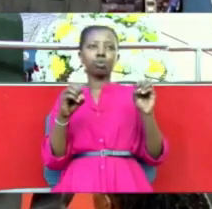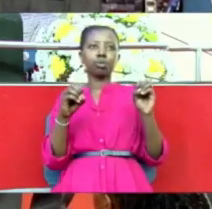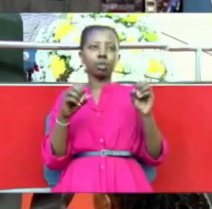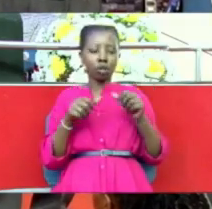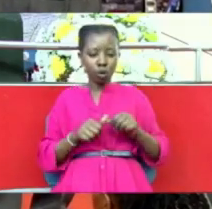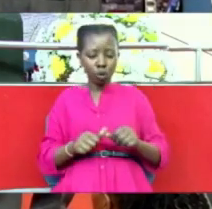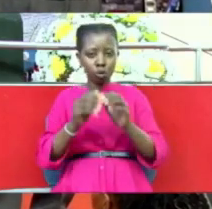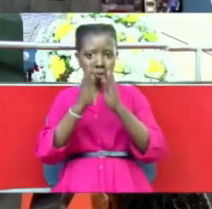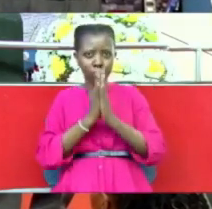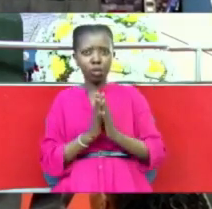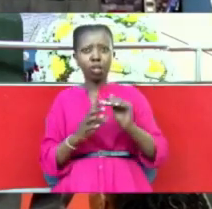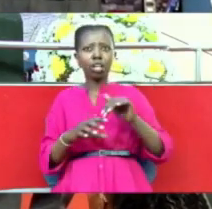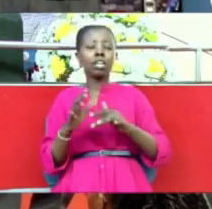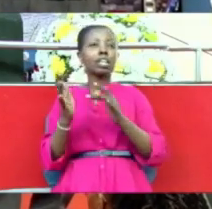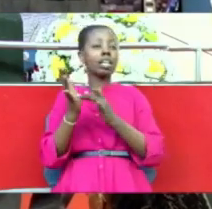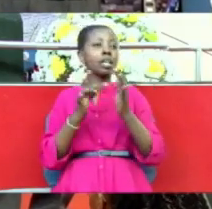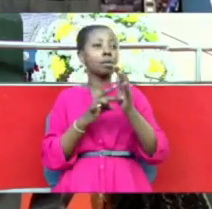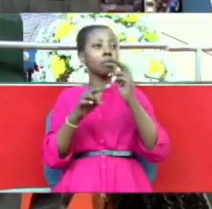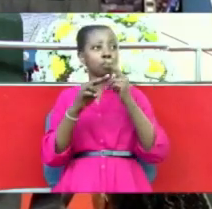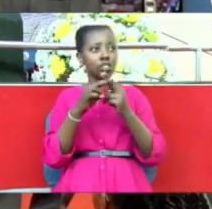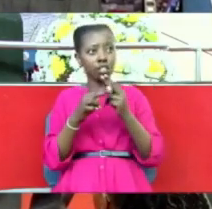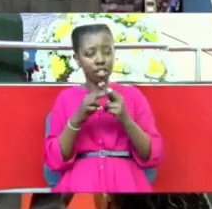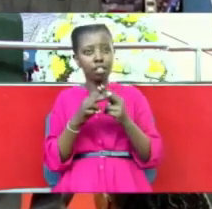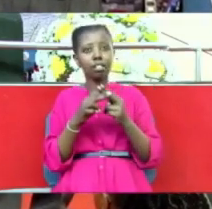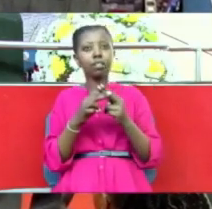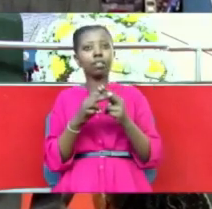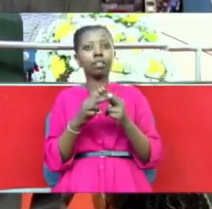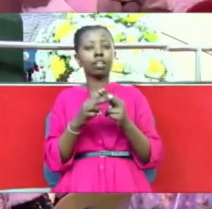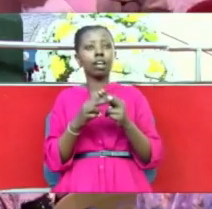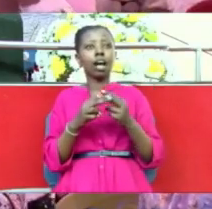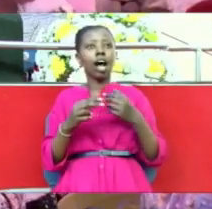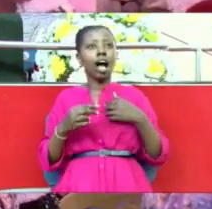continue praying. In the name of Jesus. In the name of Jesus.